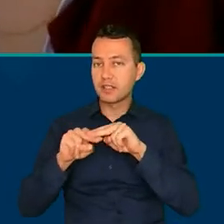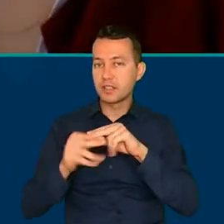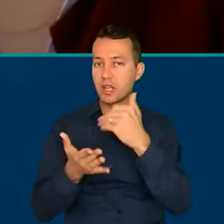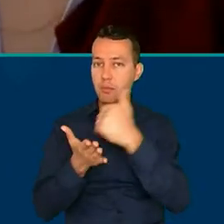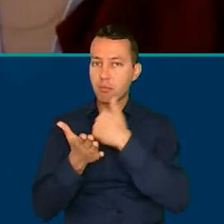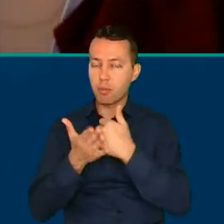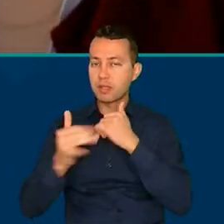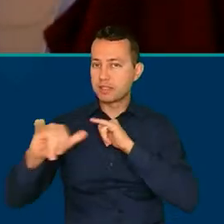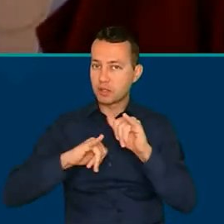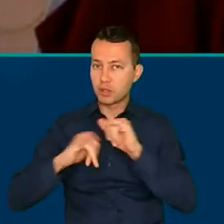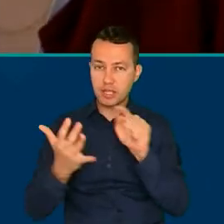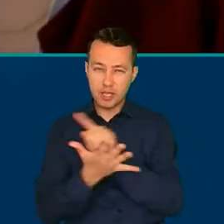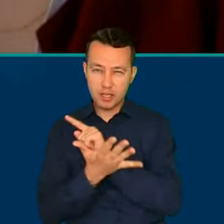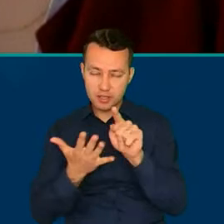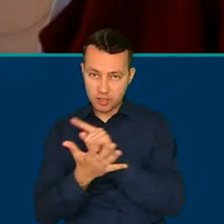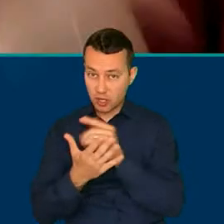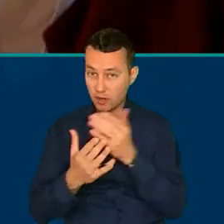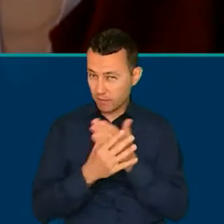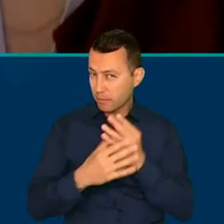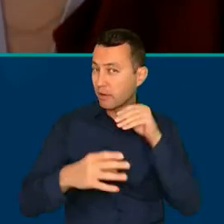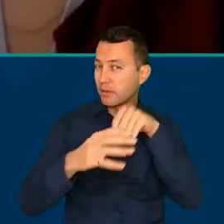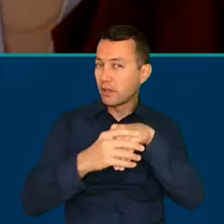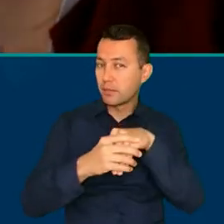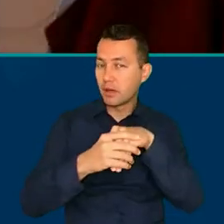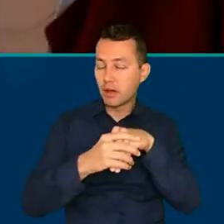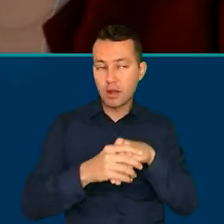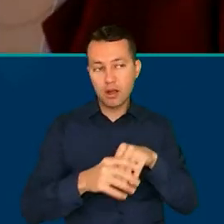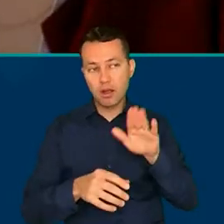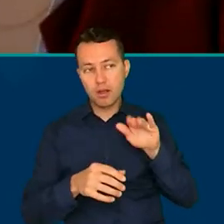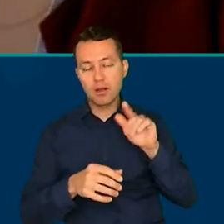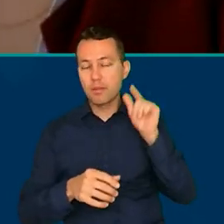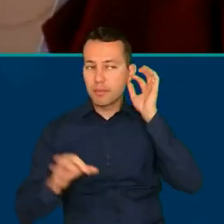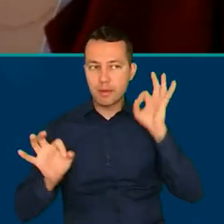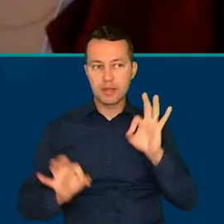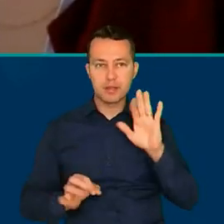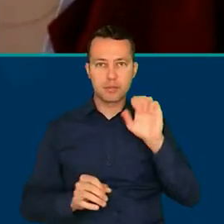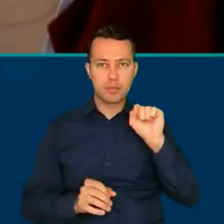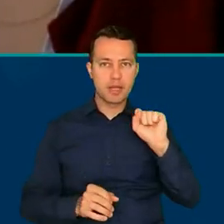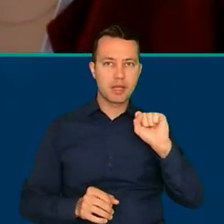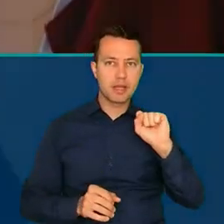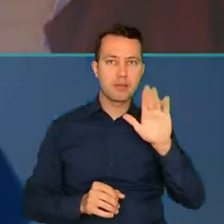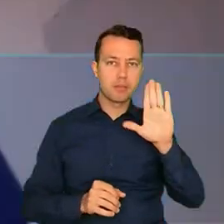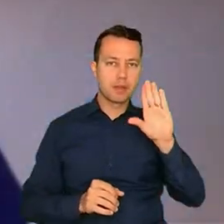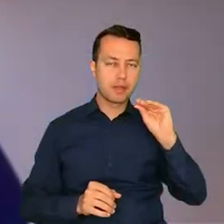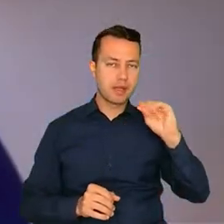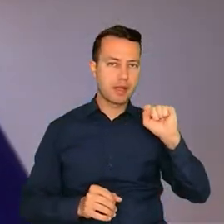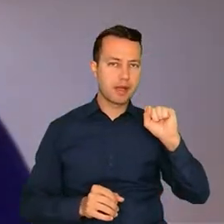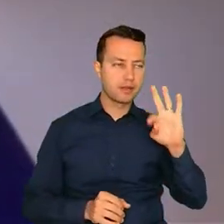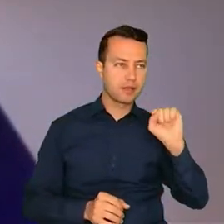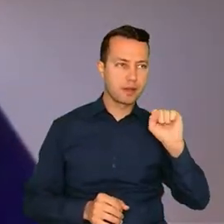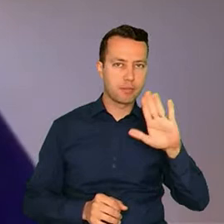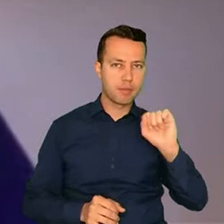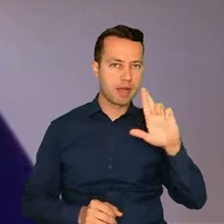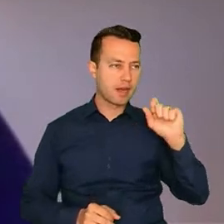of risk management in enterprises. Beata Faracik, over to you.